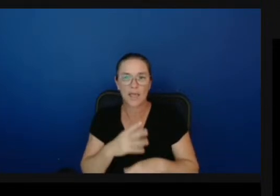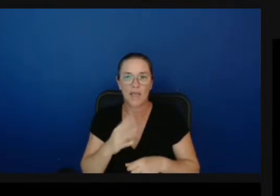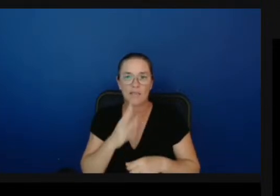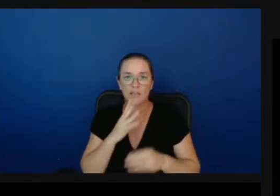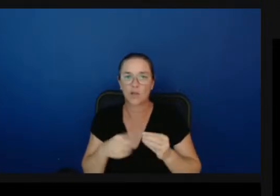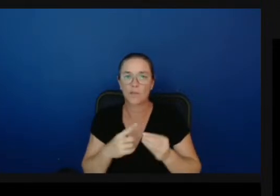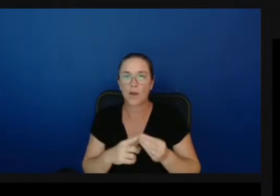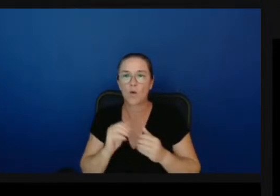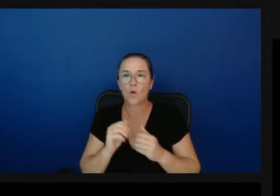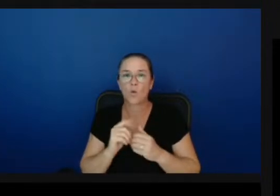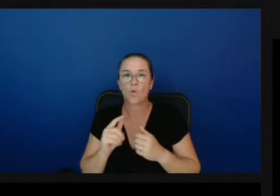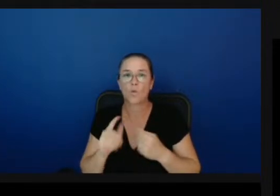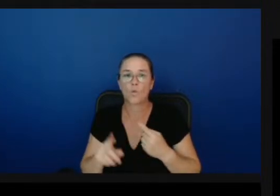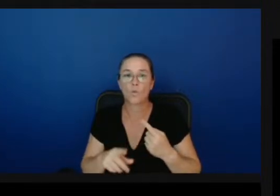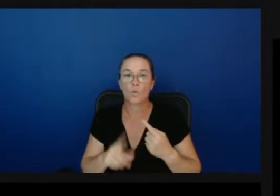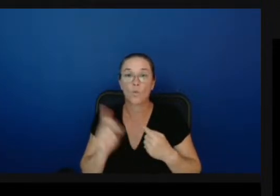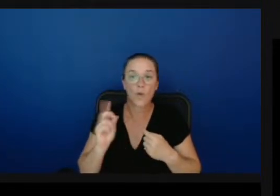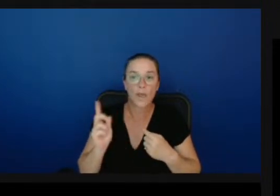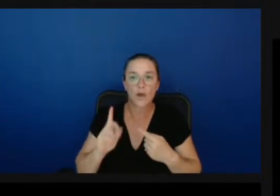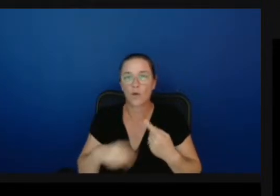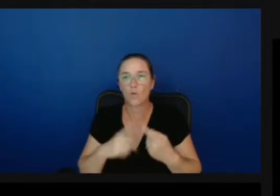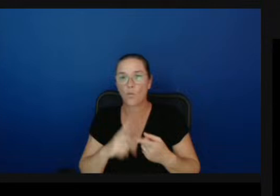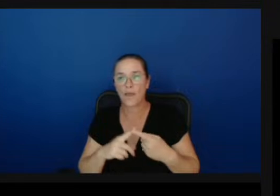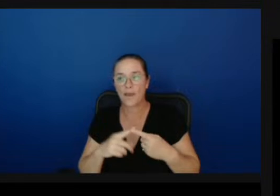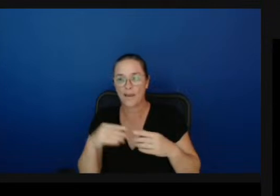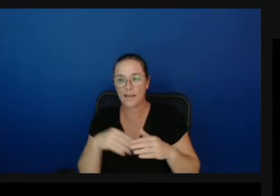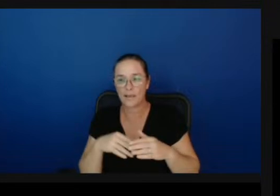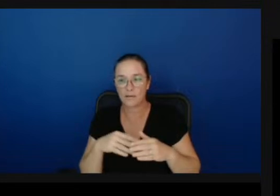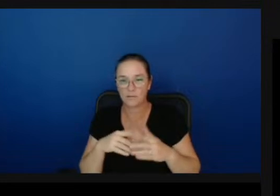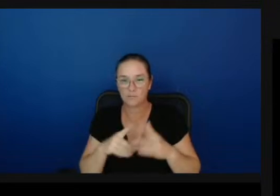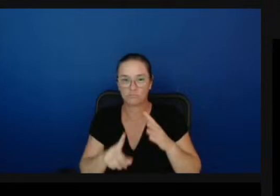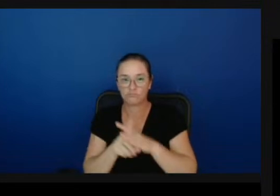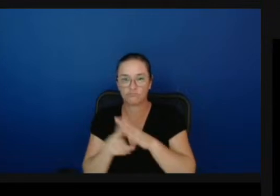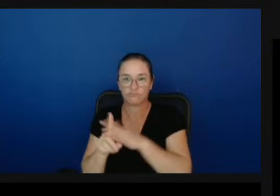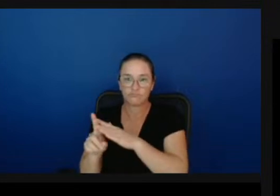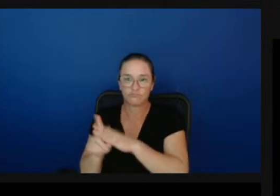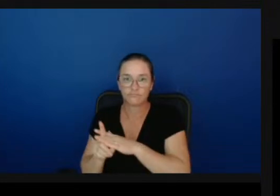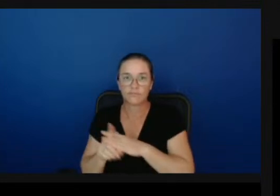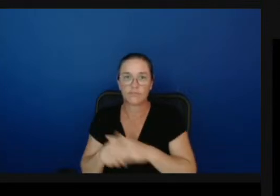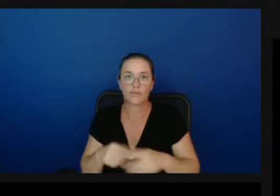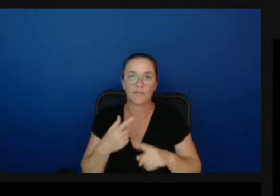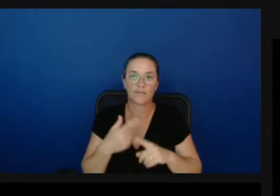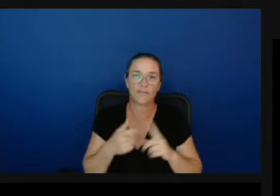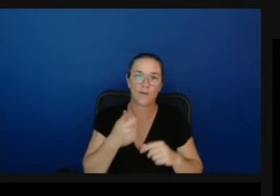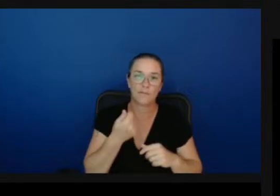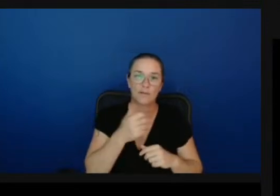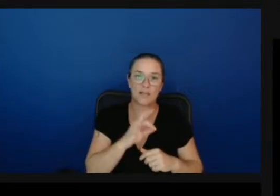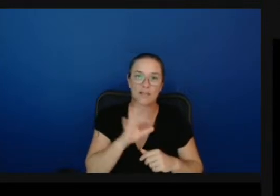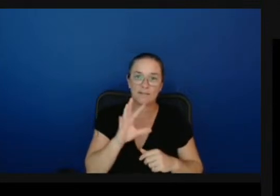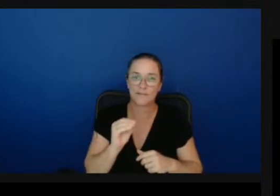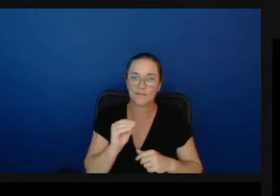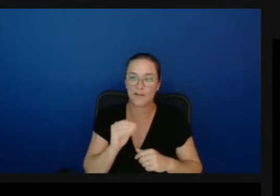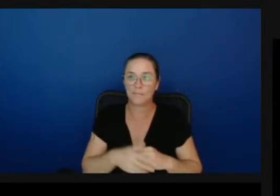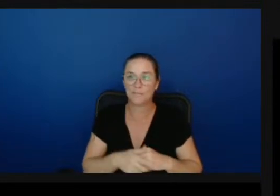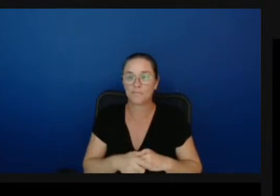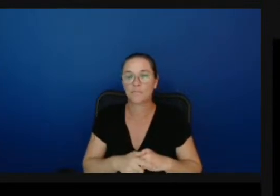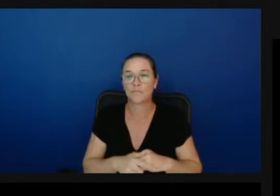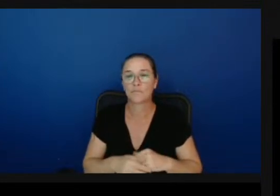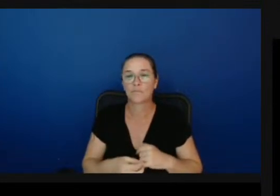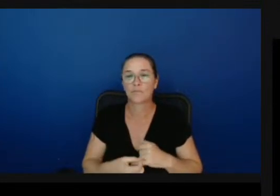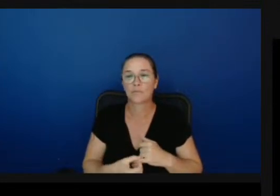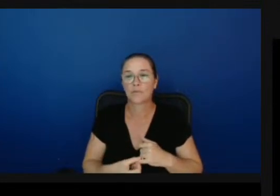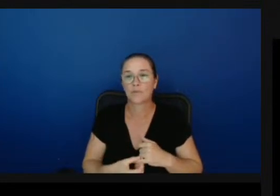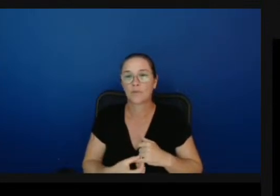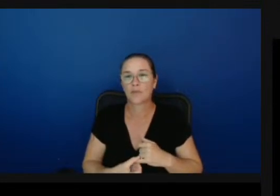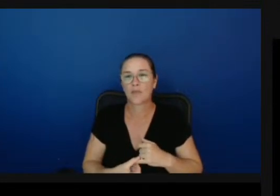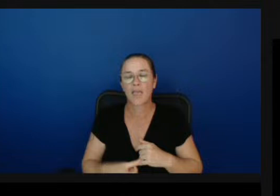Kilauea from 1950 through the end of the 60s or so. And the actual pattern isn't, the details of like